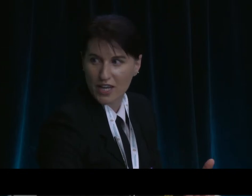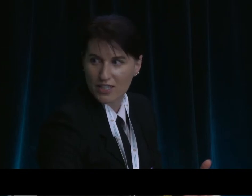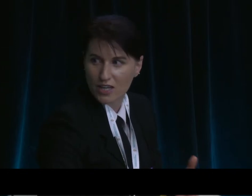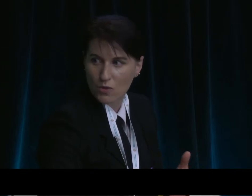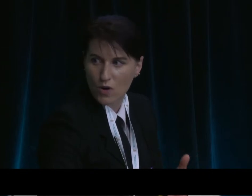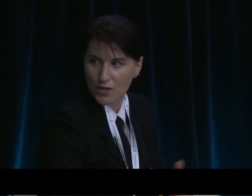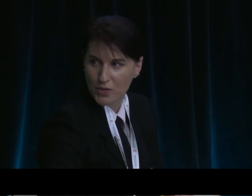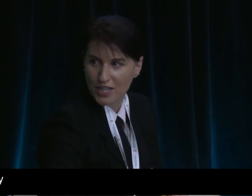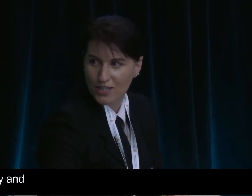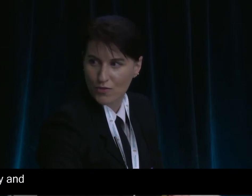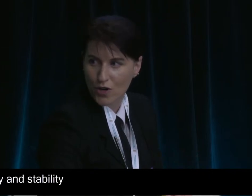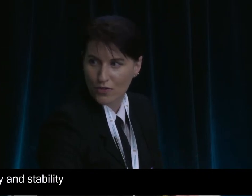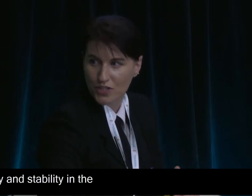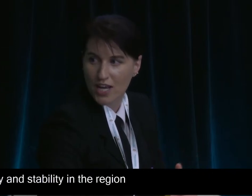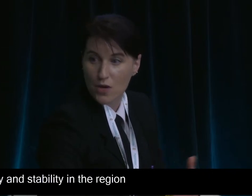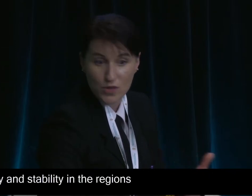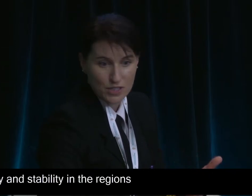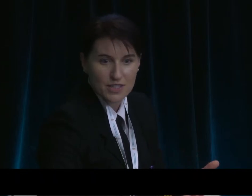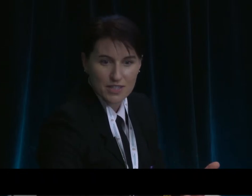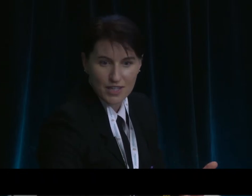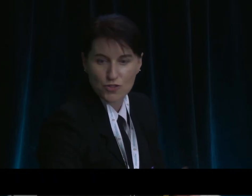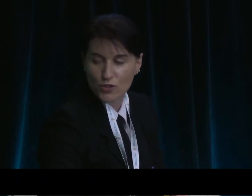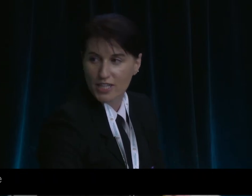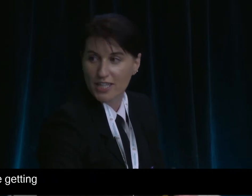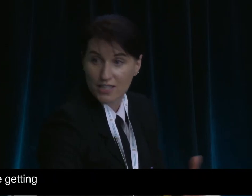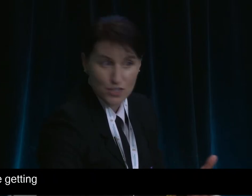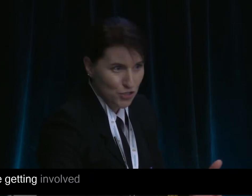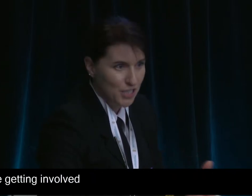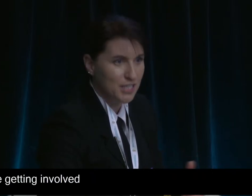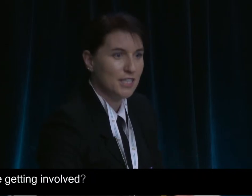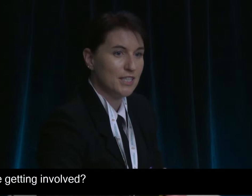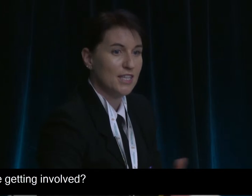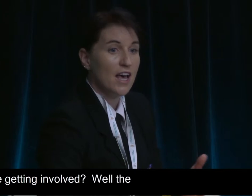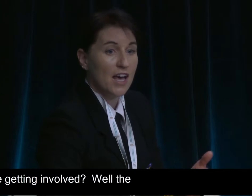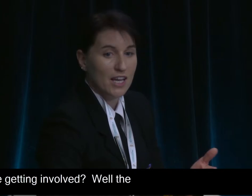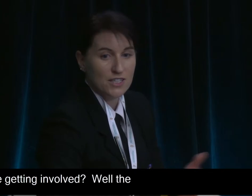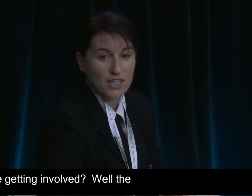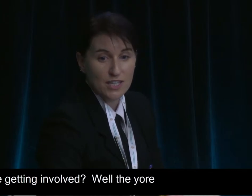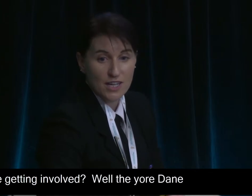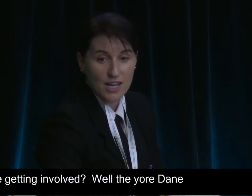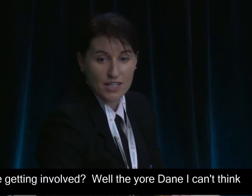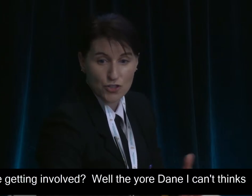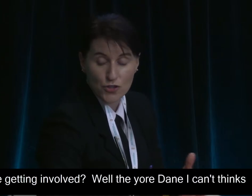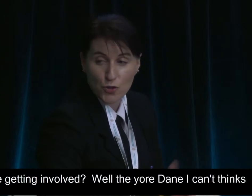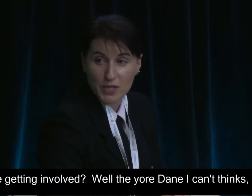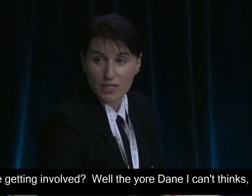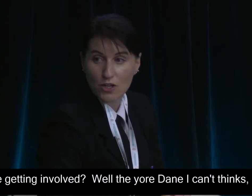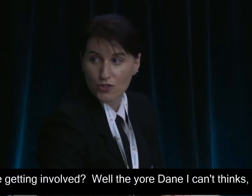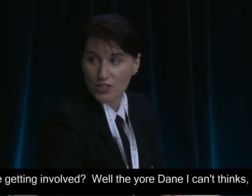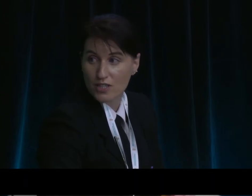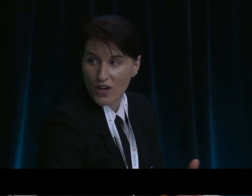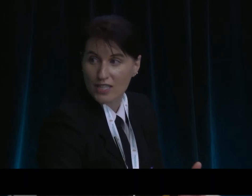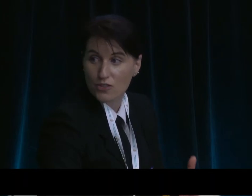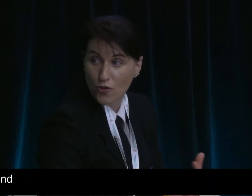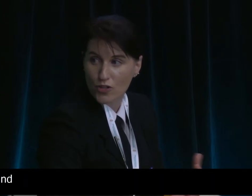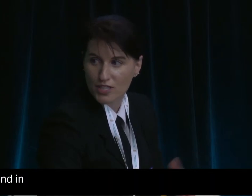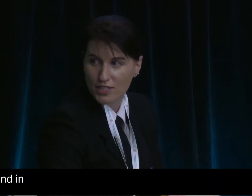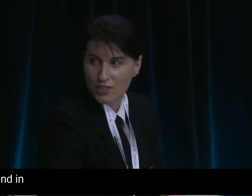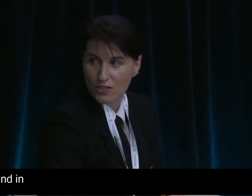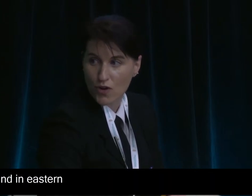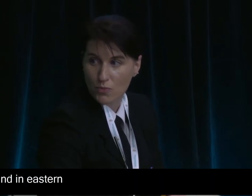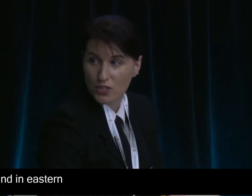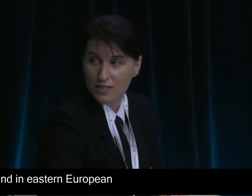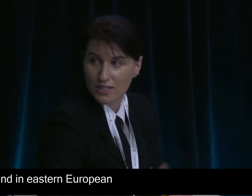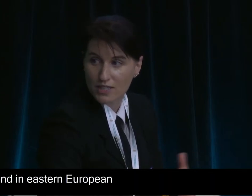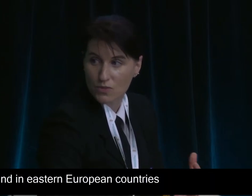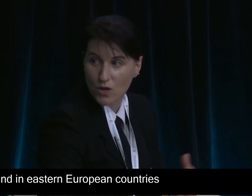regions you may ask like why are we getting involved well the jordanians the tunisians and in Eastern European countries have asked for